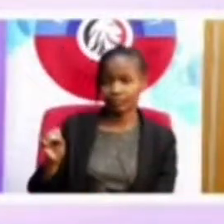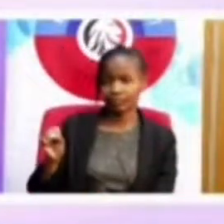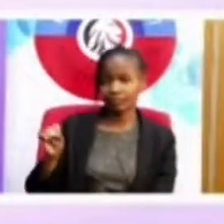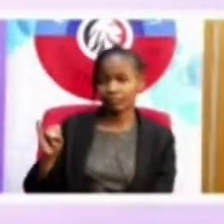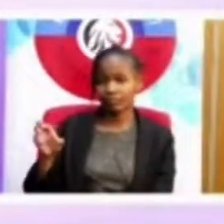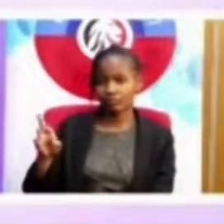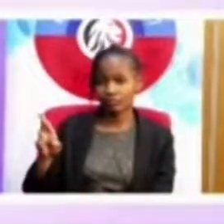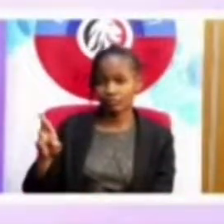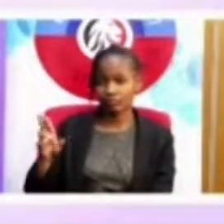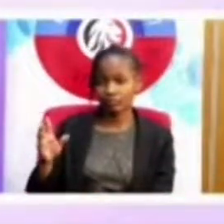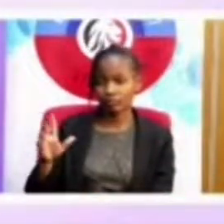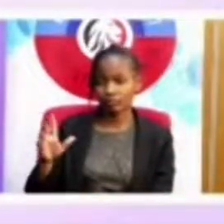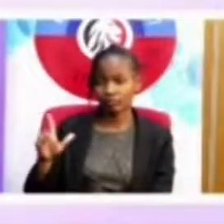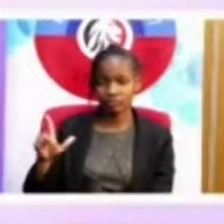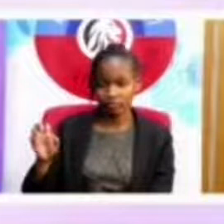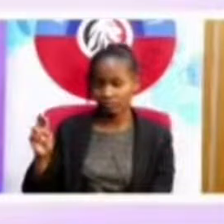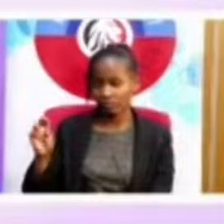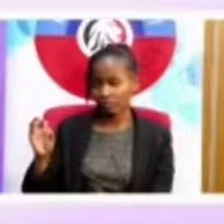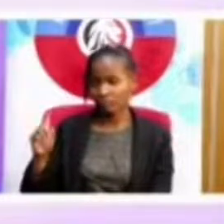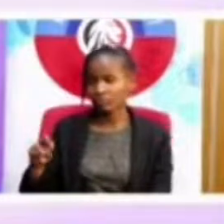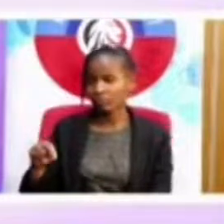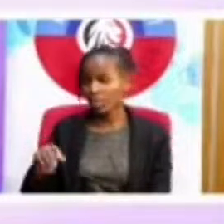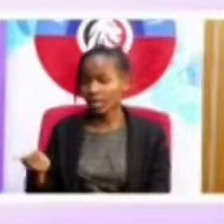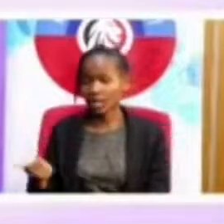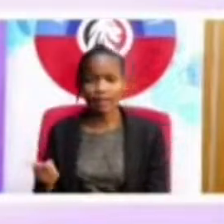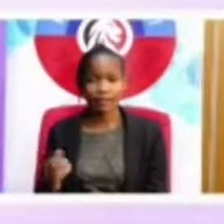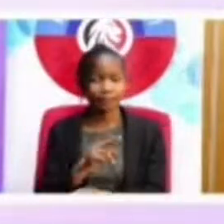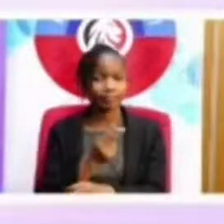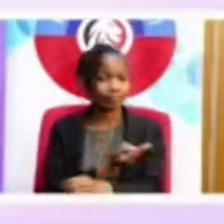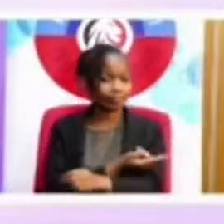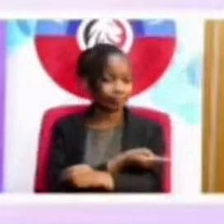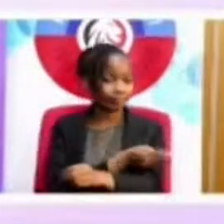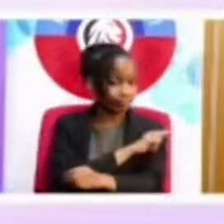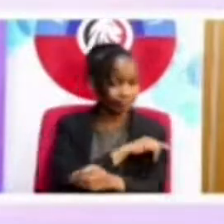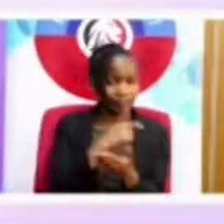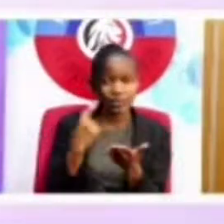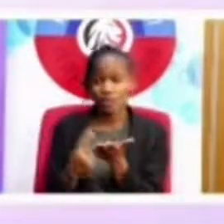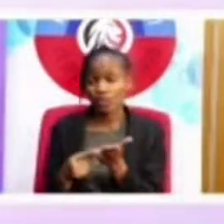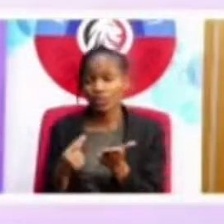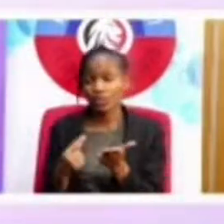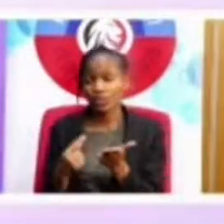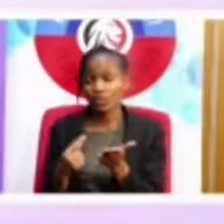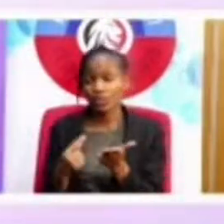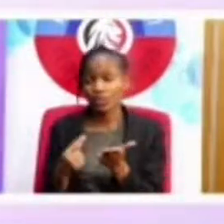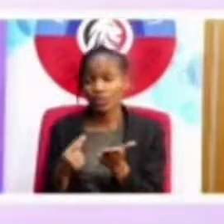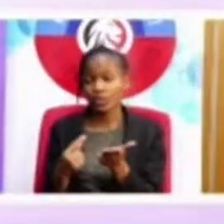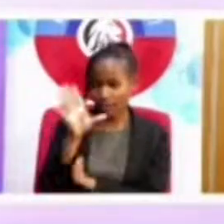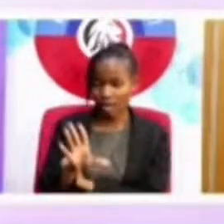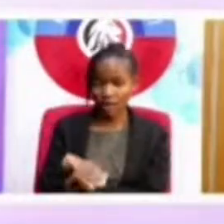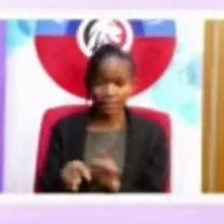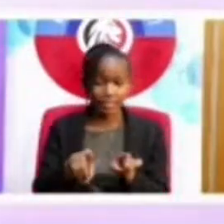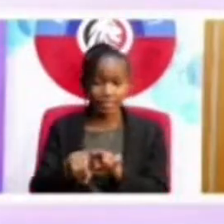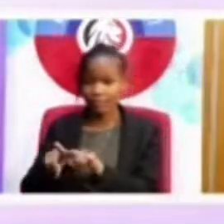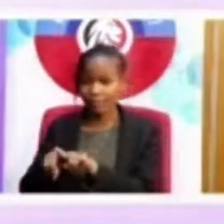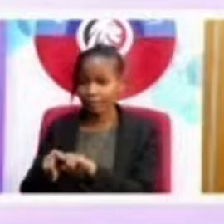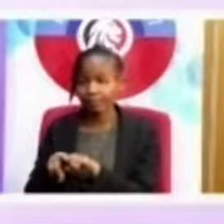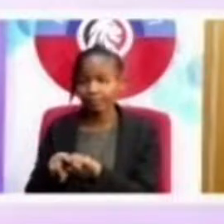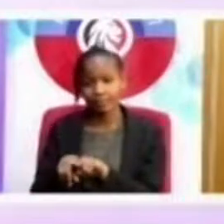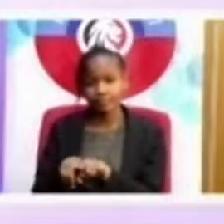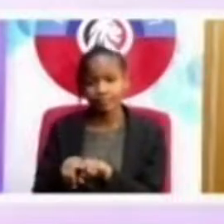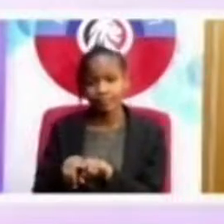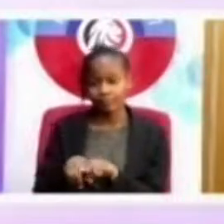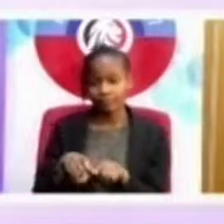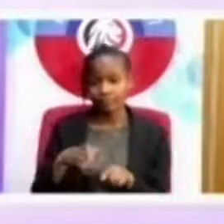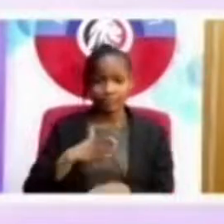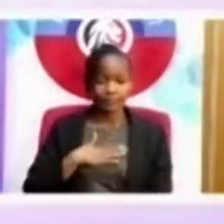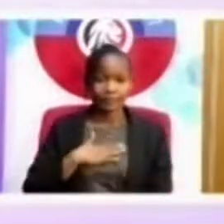join us a little later, Nigeria, Uganda, South Africa, as well as, of course, our chair